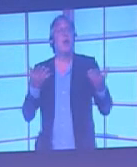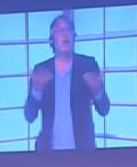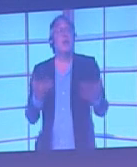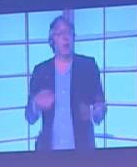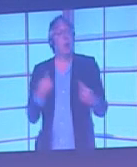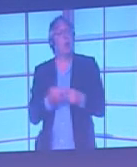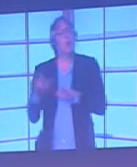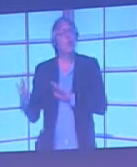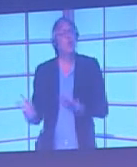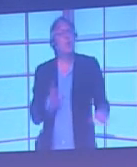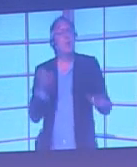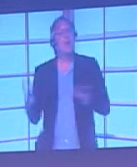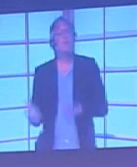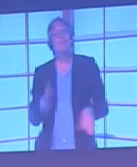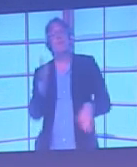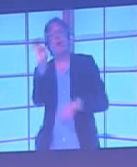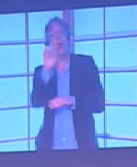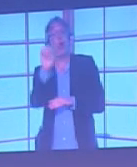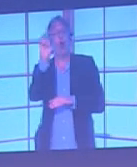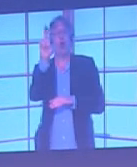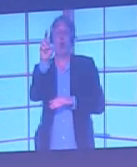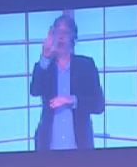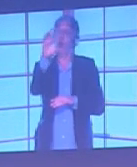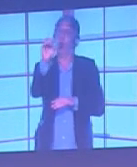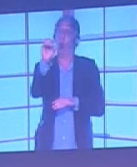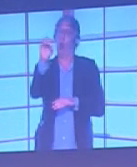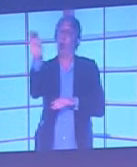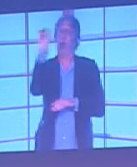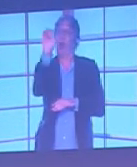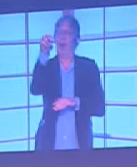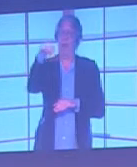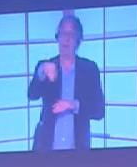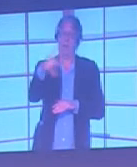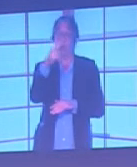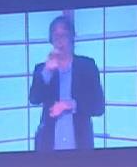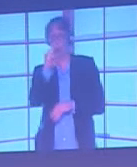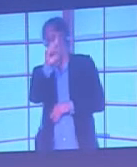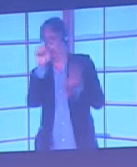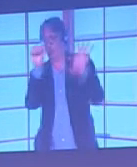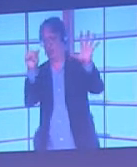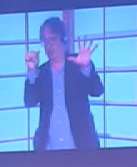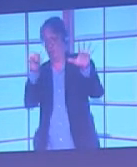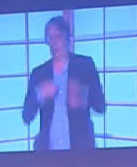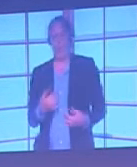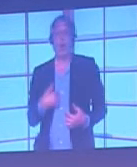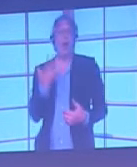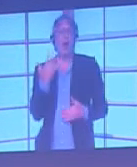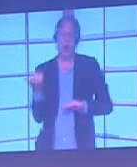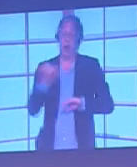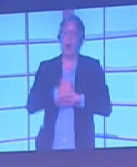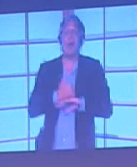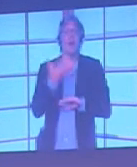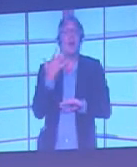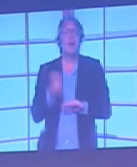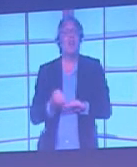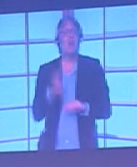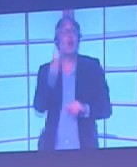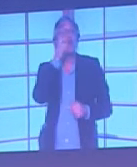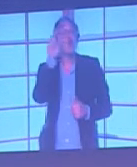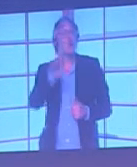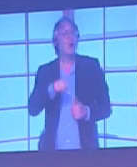Euro 2016 and hear about the legacy of the Respect Inclusion programme in Poland and